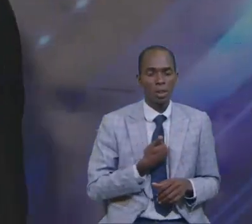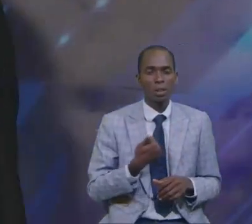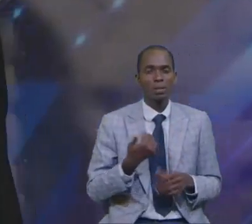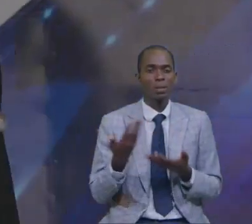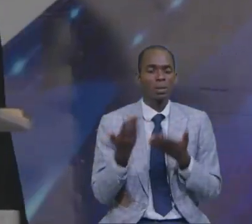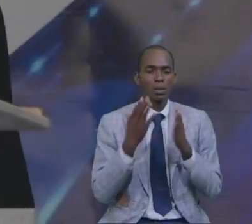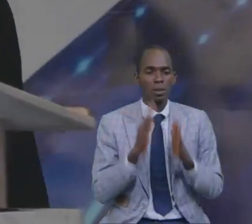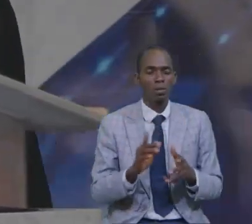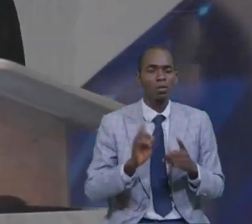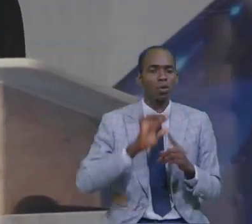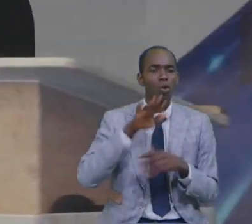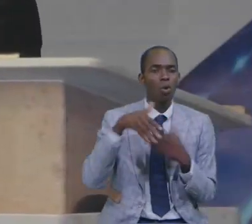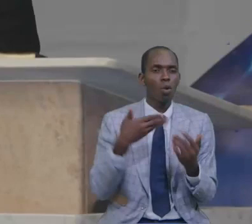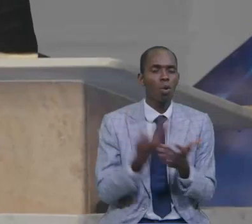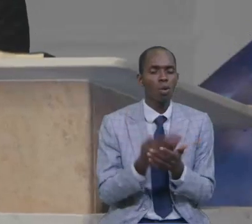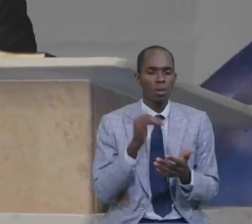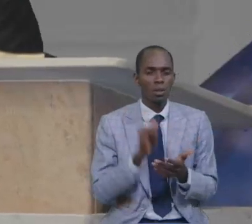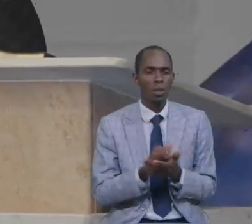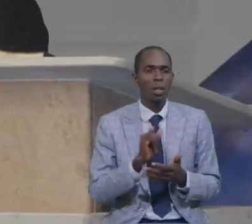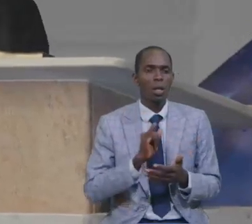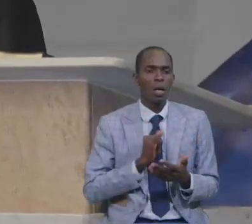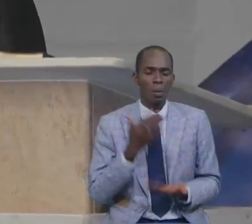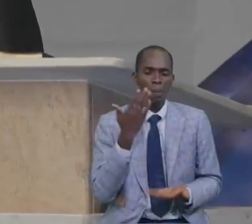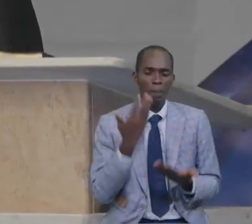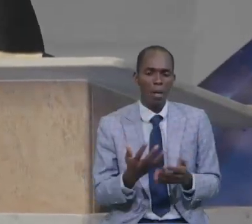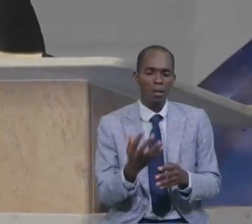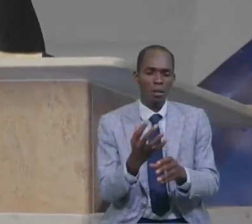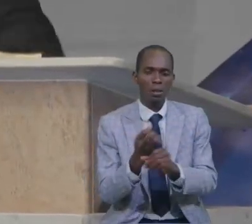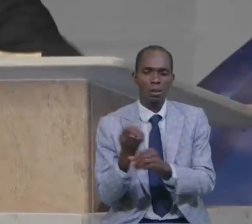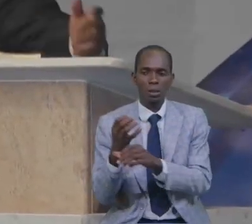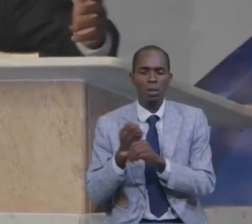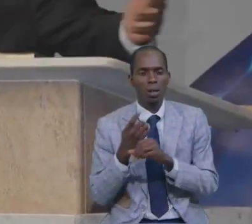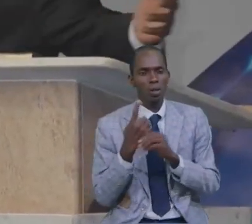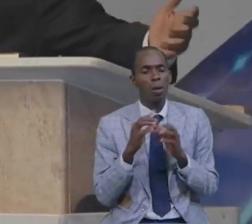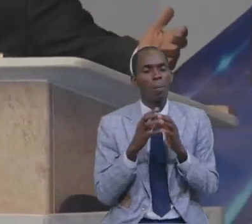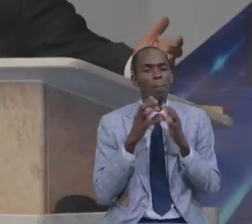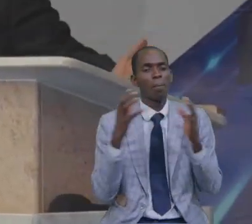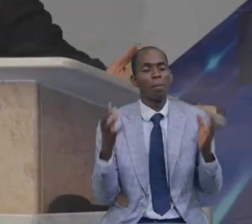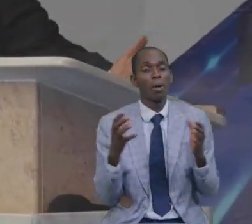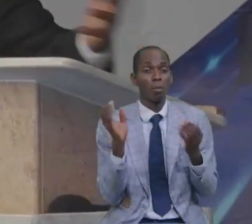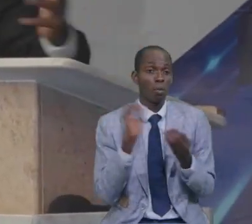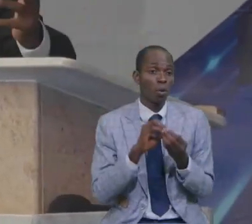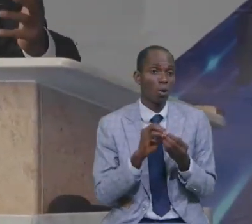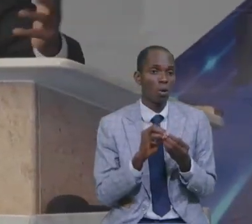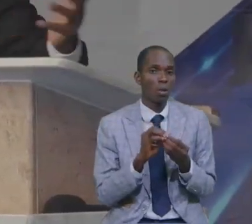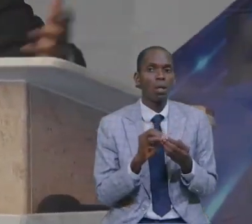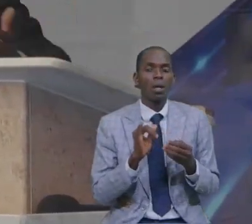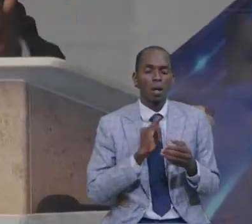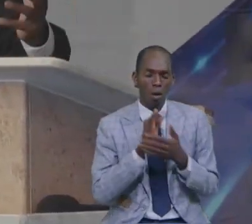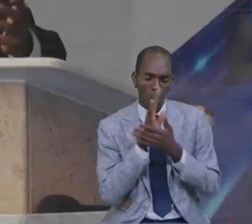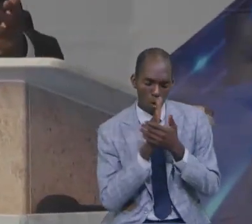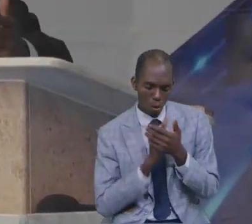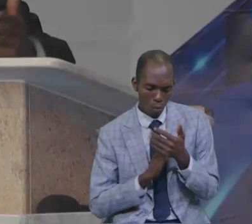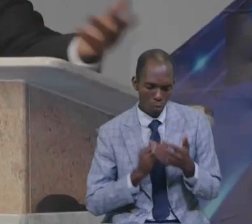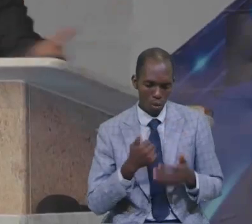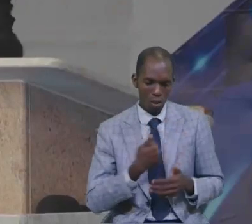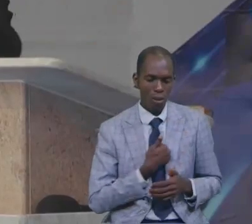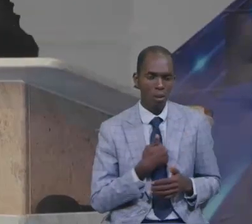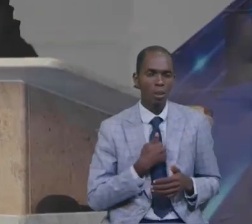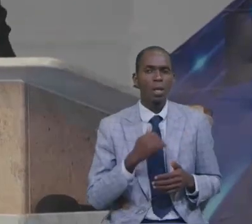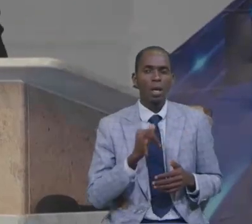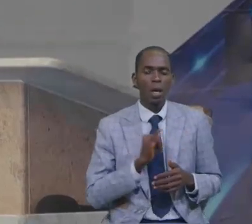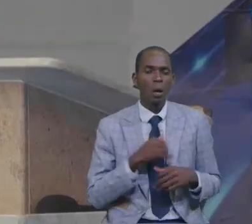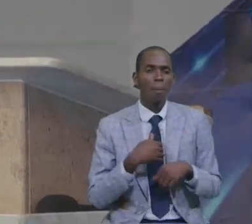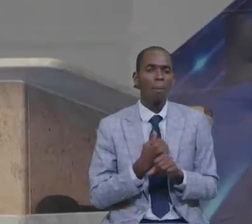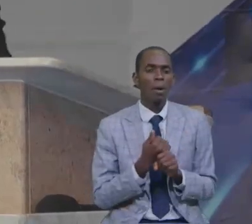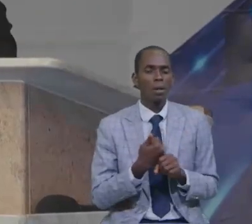I humble myself, I make myself a servant unto all, that you and I, that we and them, that